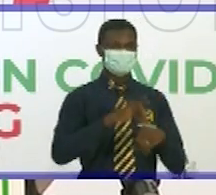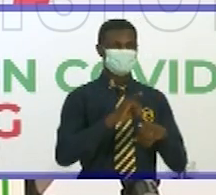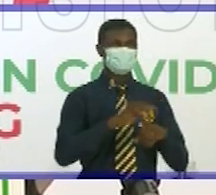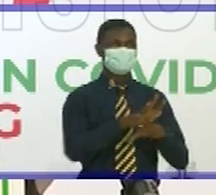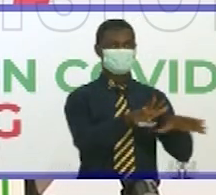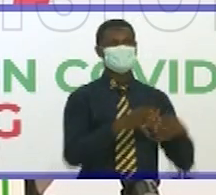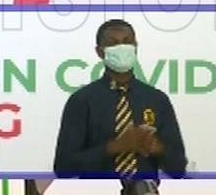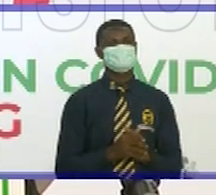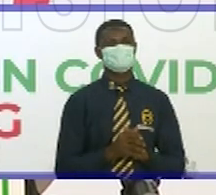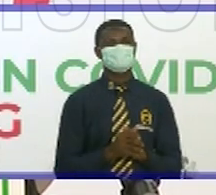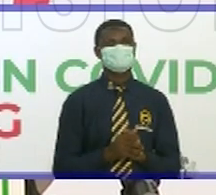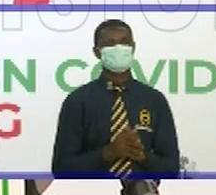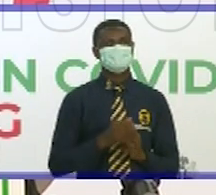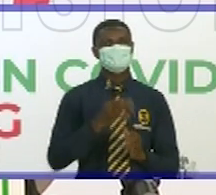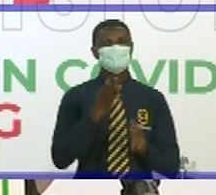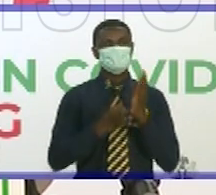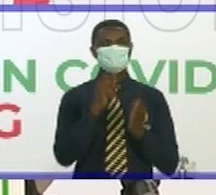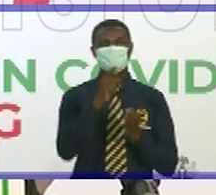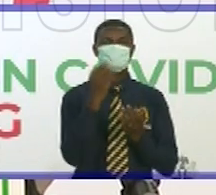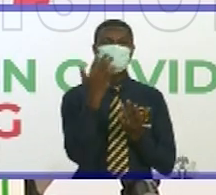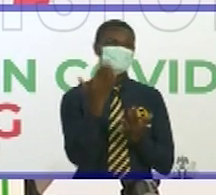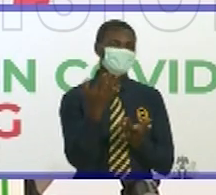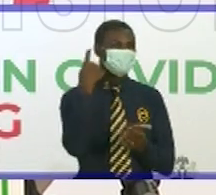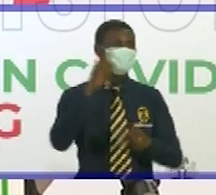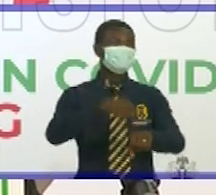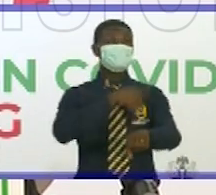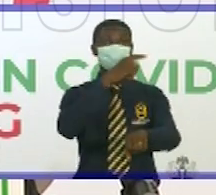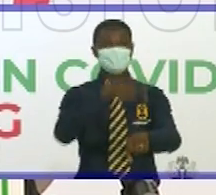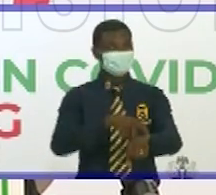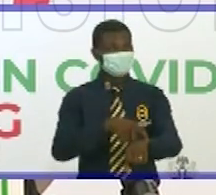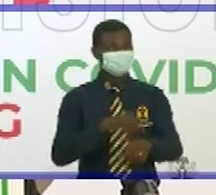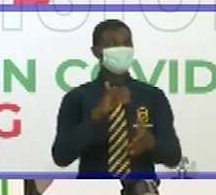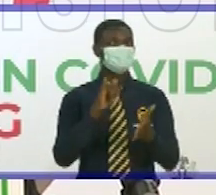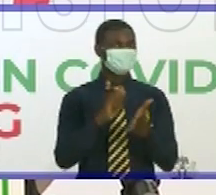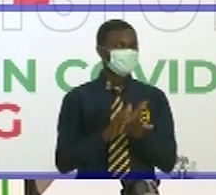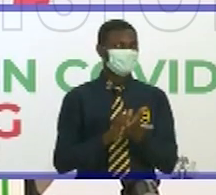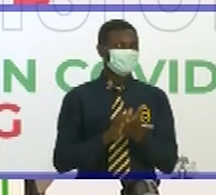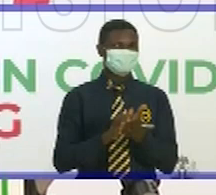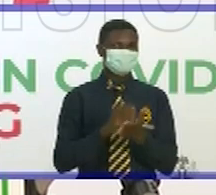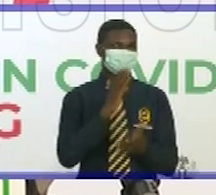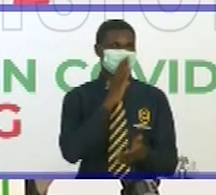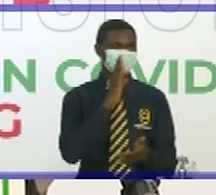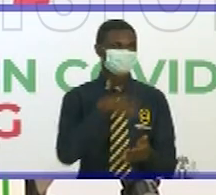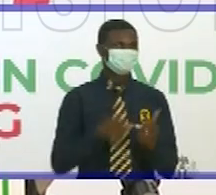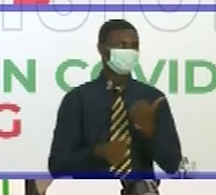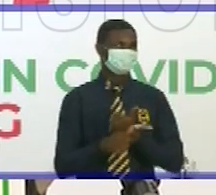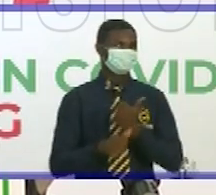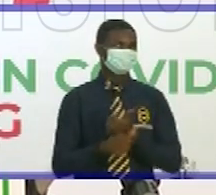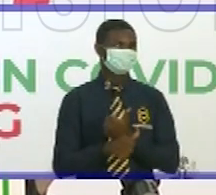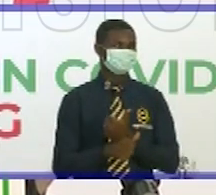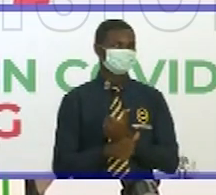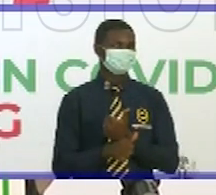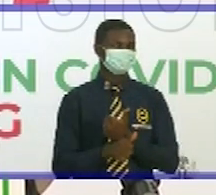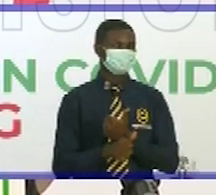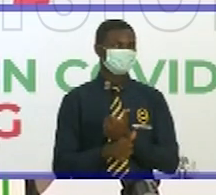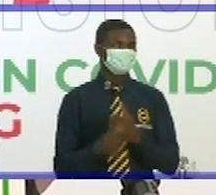yen nitori pe ko ma lo tun duro ju bo se ko ma lo tun pe sugbon to ba ti di